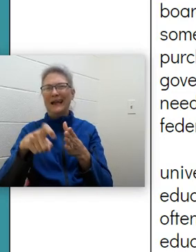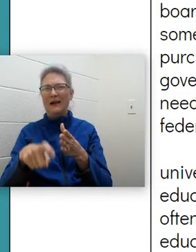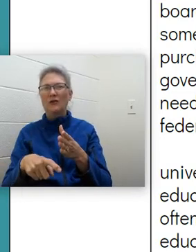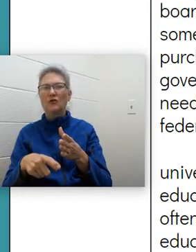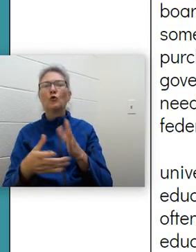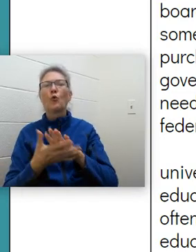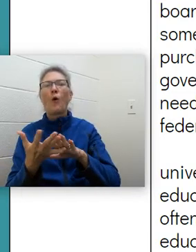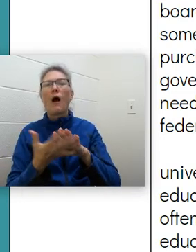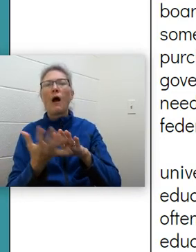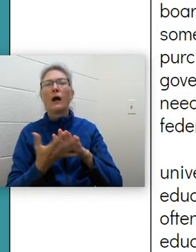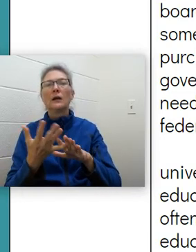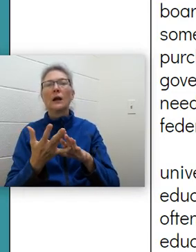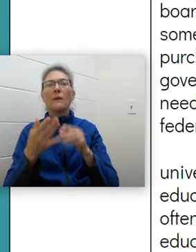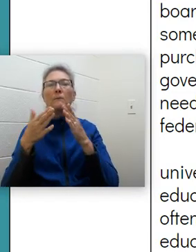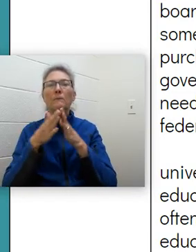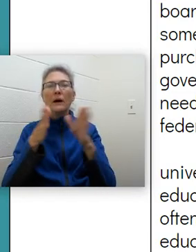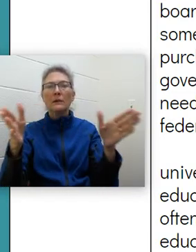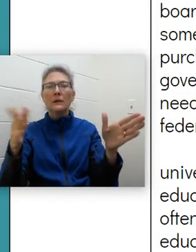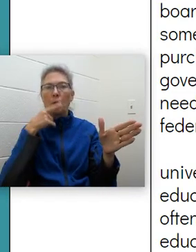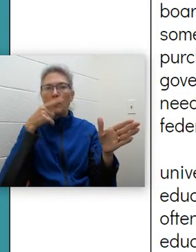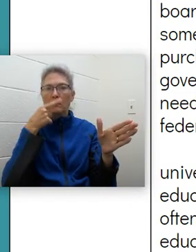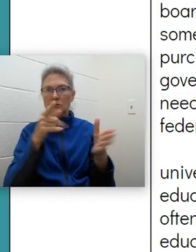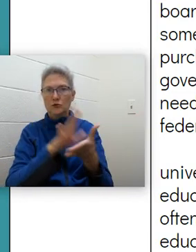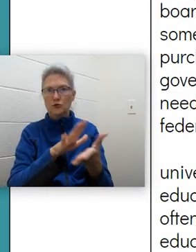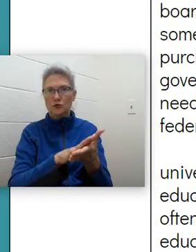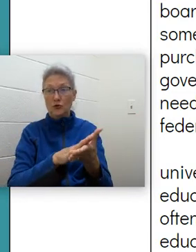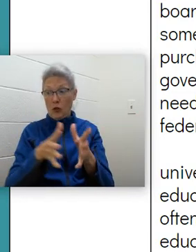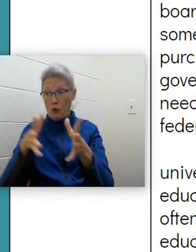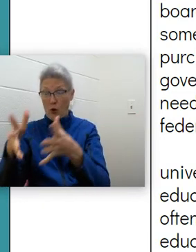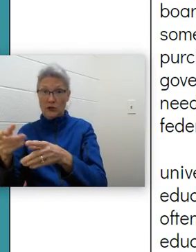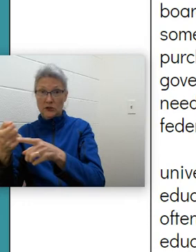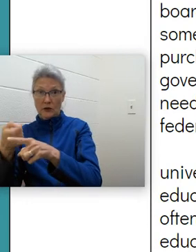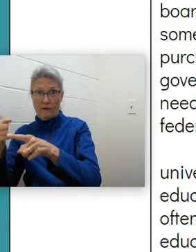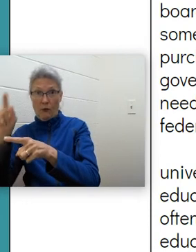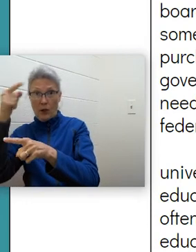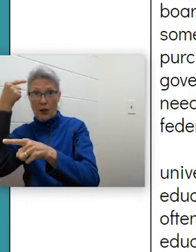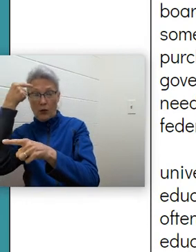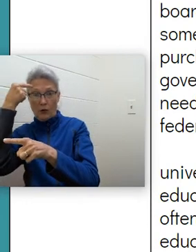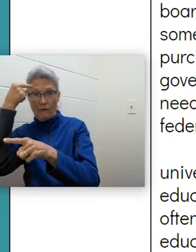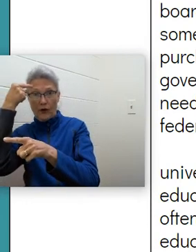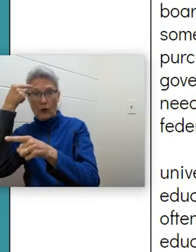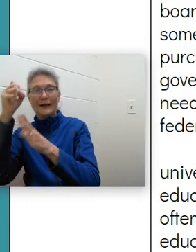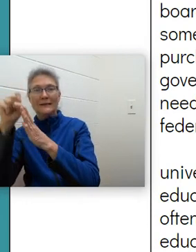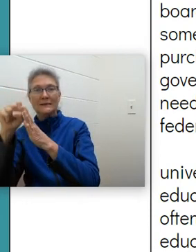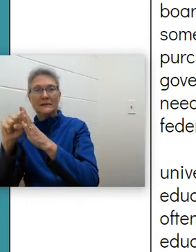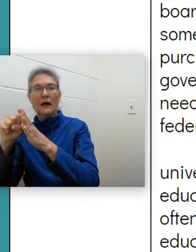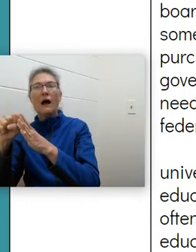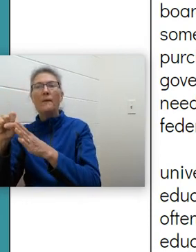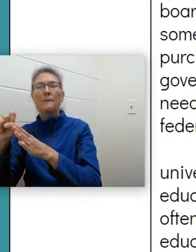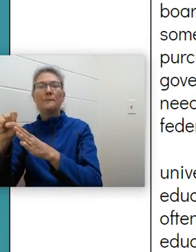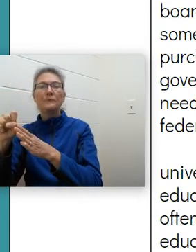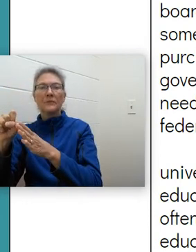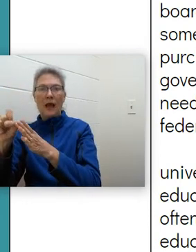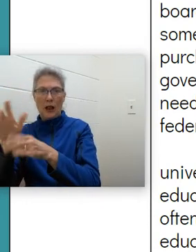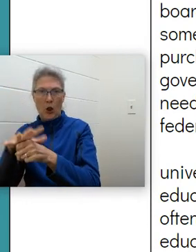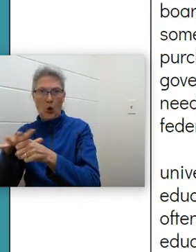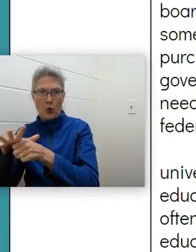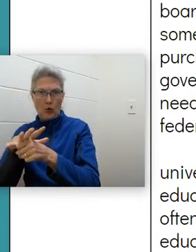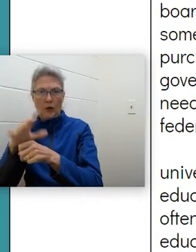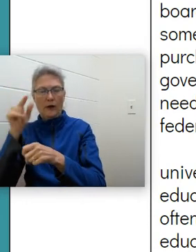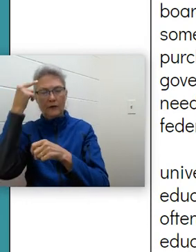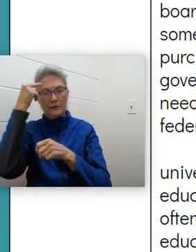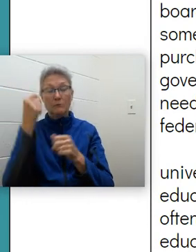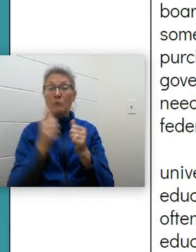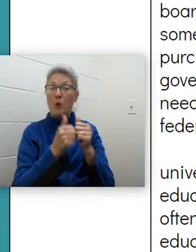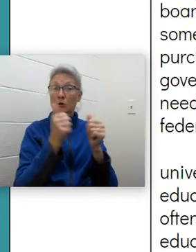comes from the federal and local governments. Most states also have state colleges and universities